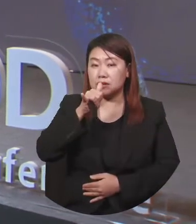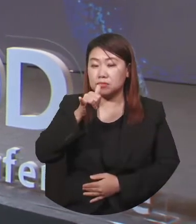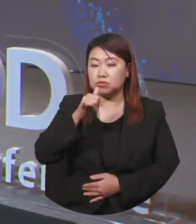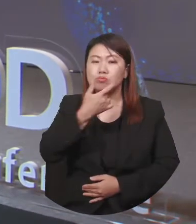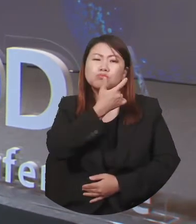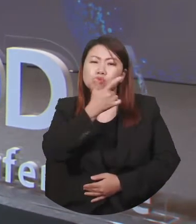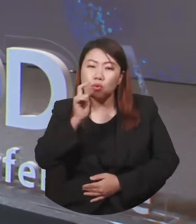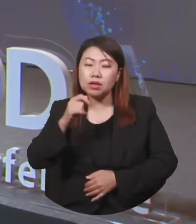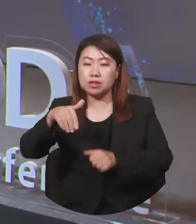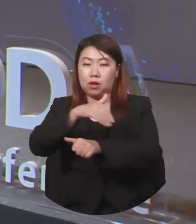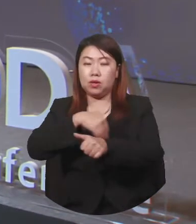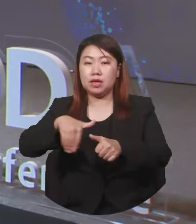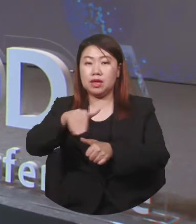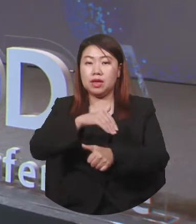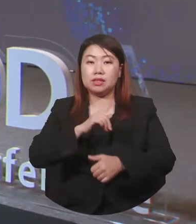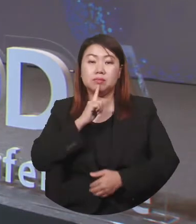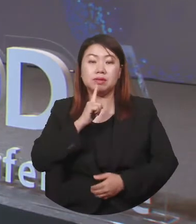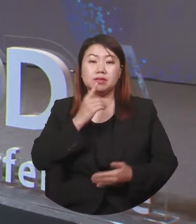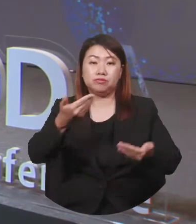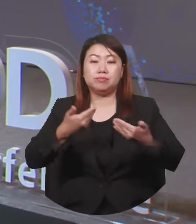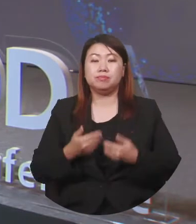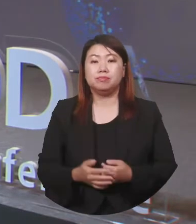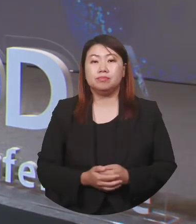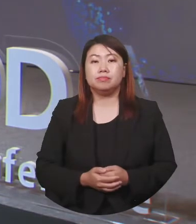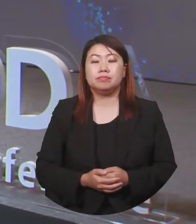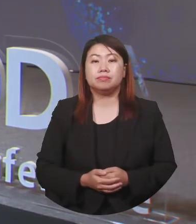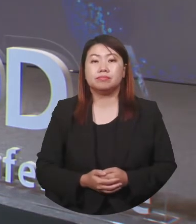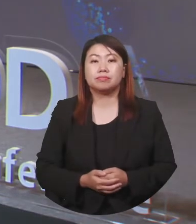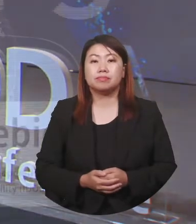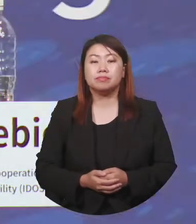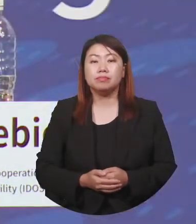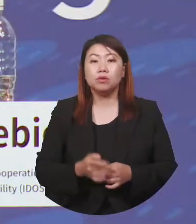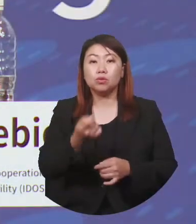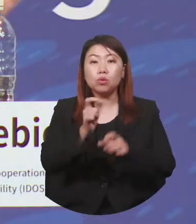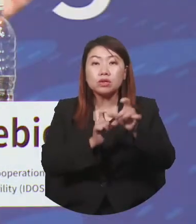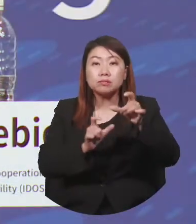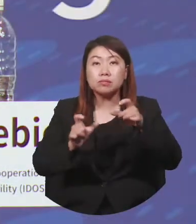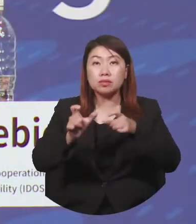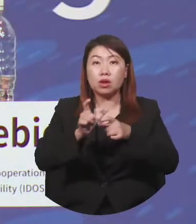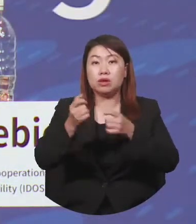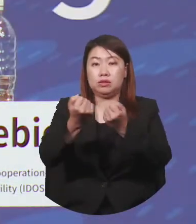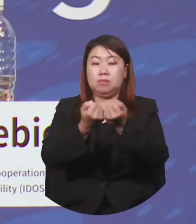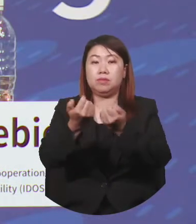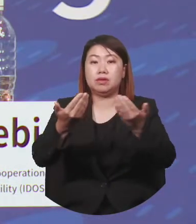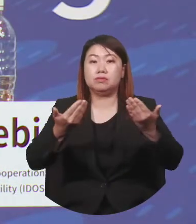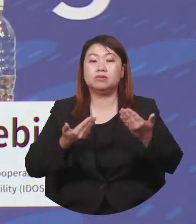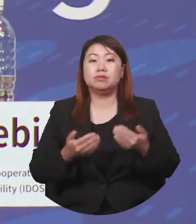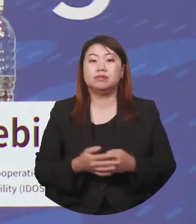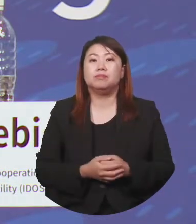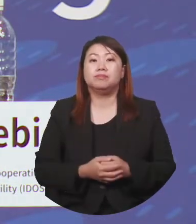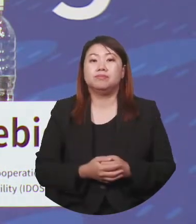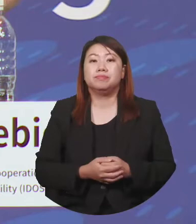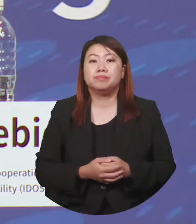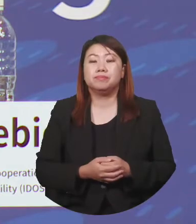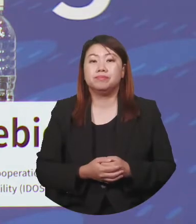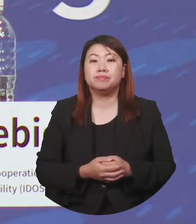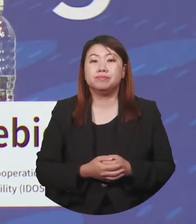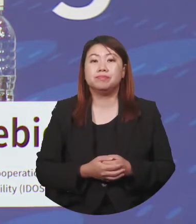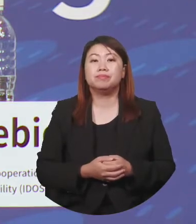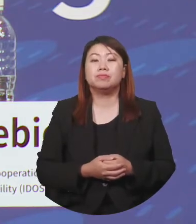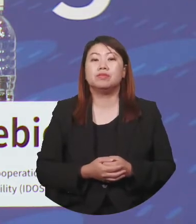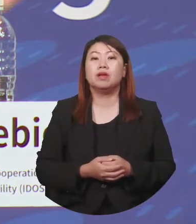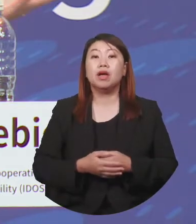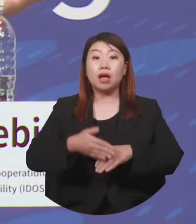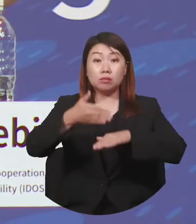back on track within this paradox? Thank you, Rachel, and congratulations, not just to the presentation, but I think we